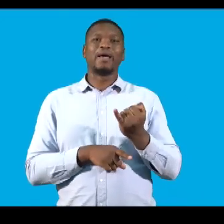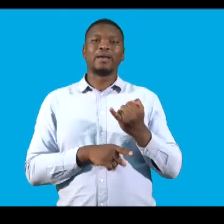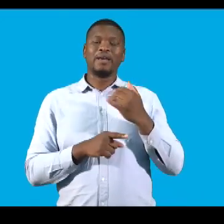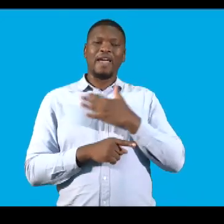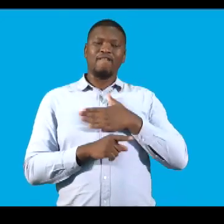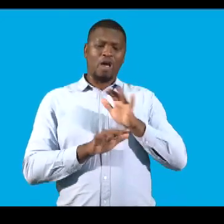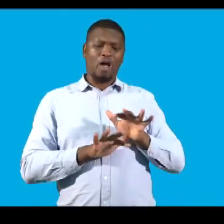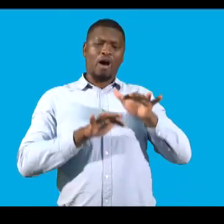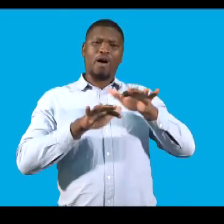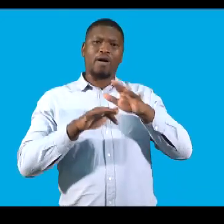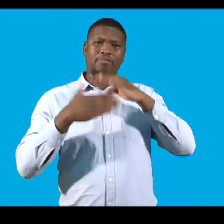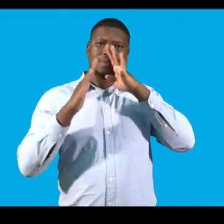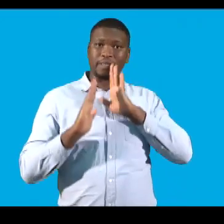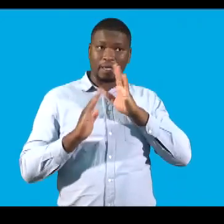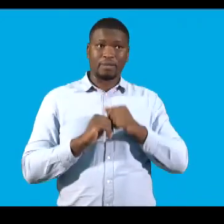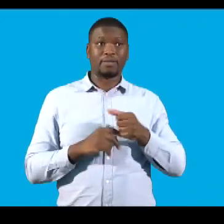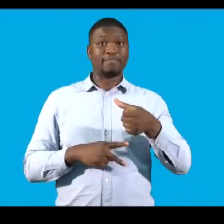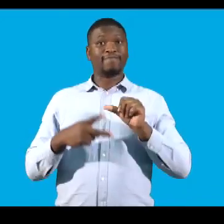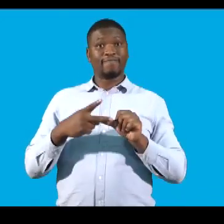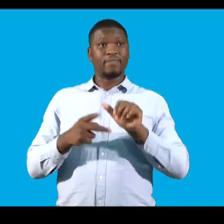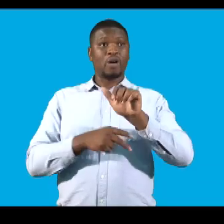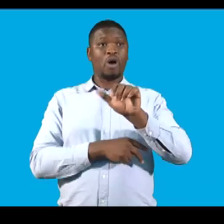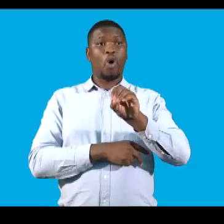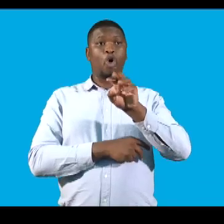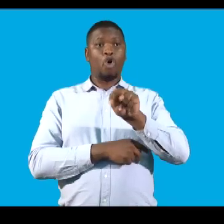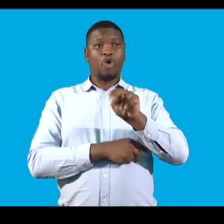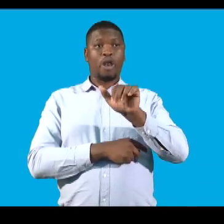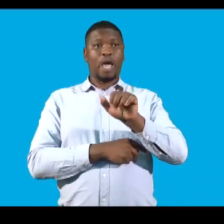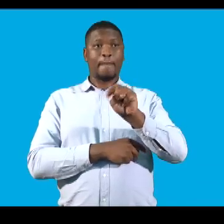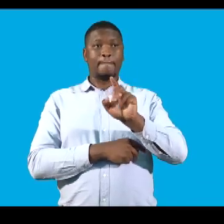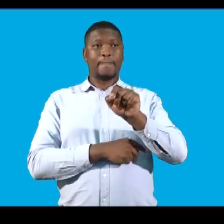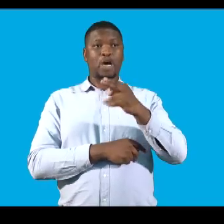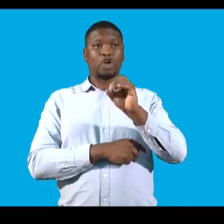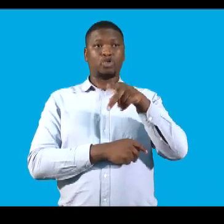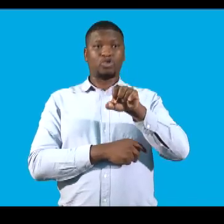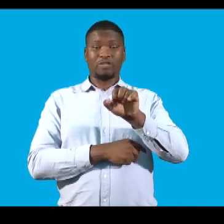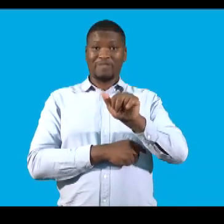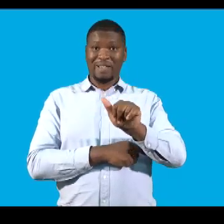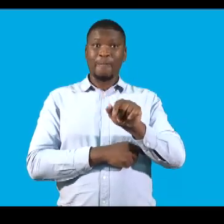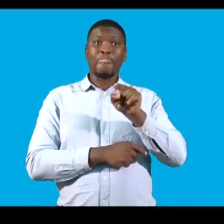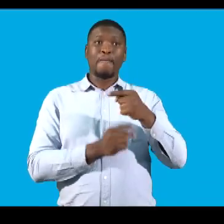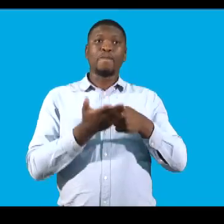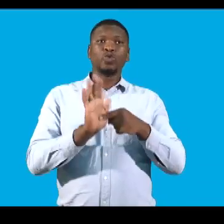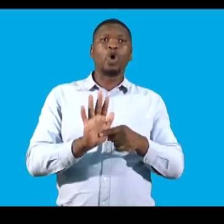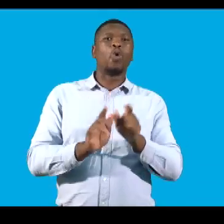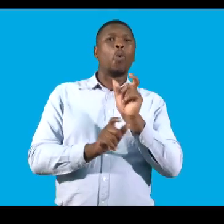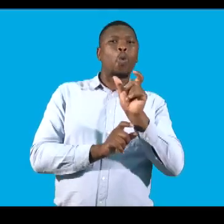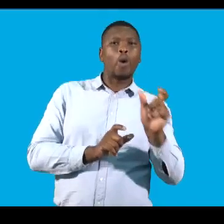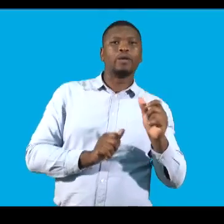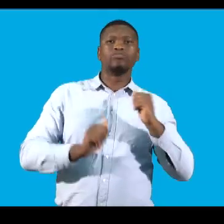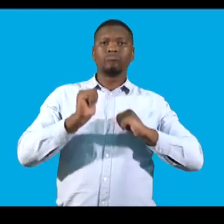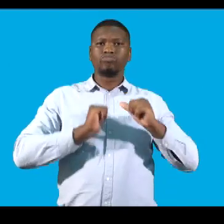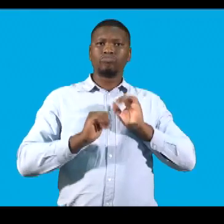of sadness. Onomatopoeia. This involves words that imitate the sound associated with an action or an